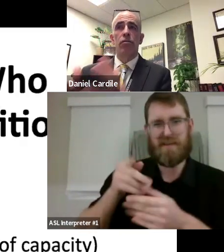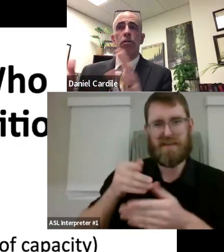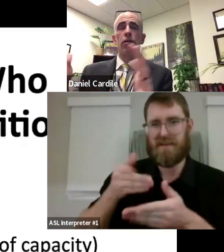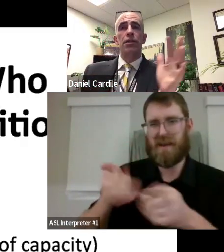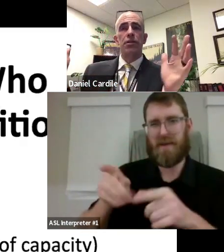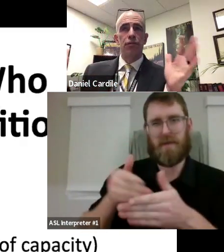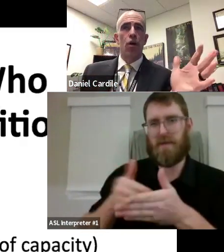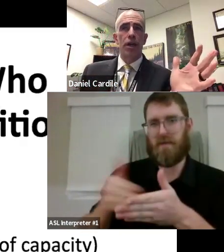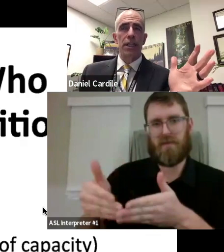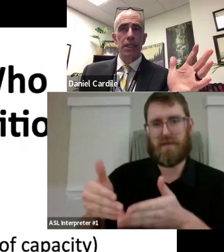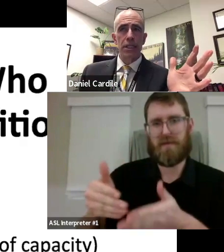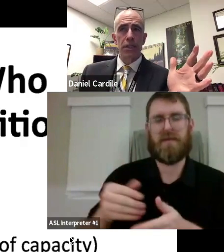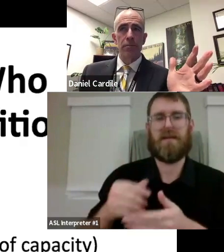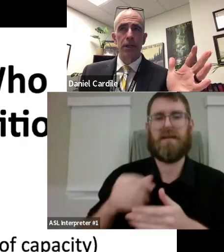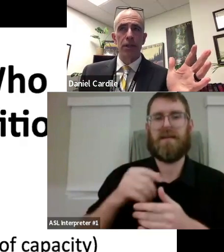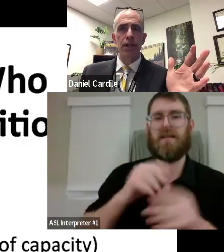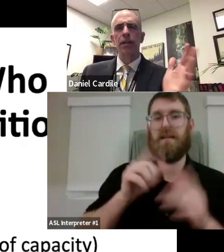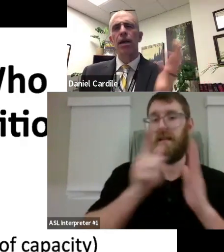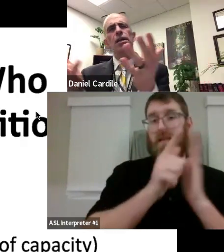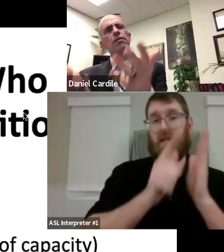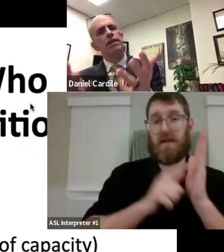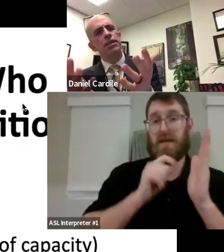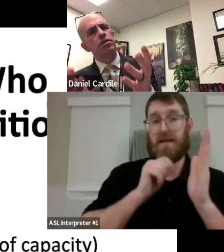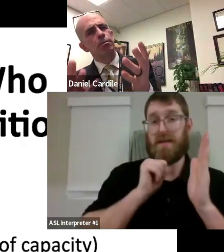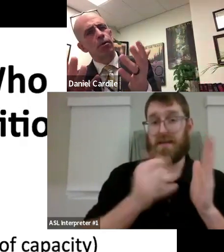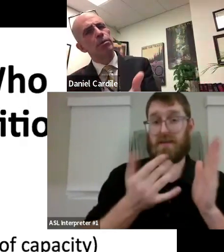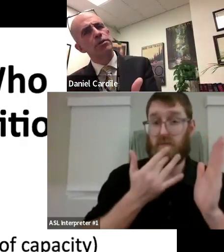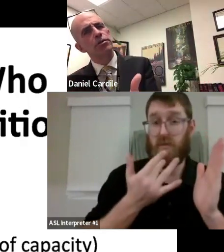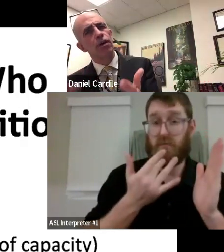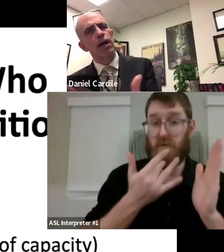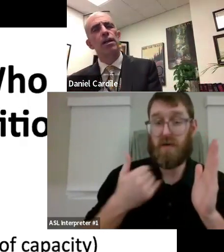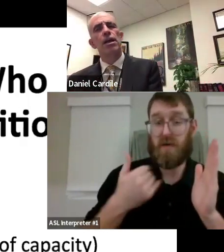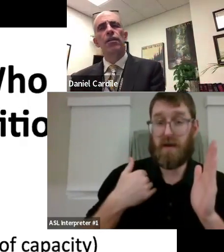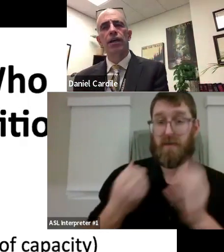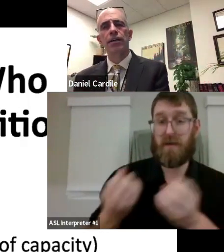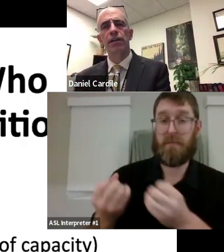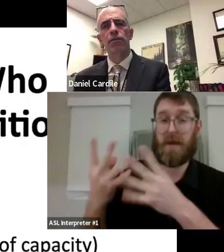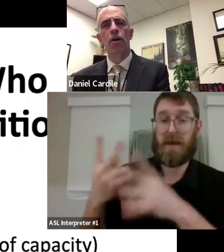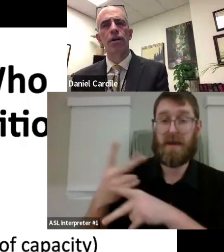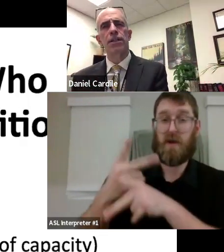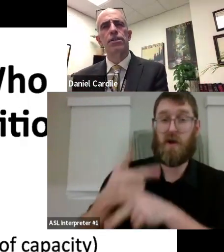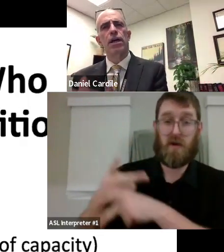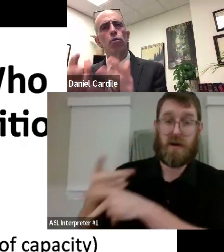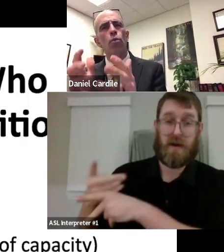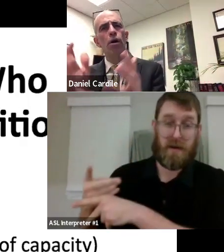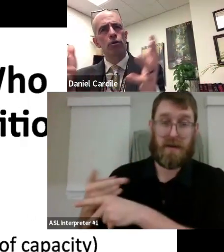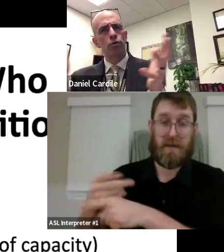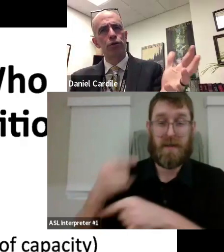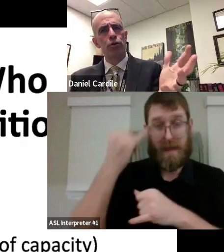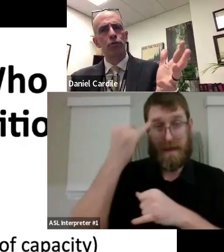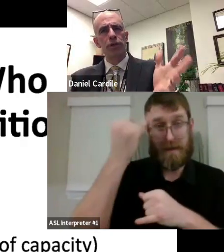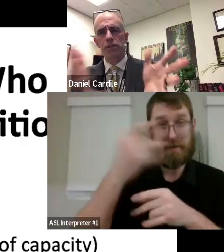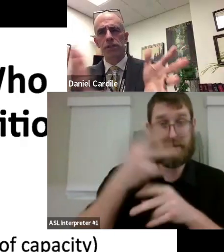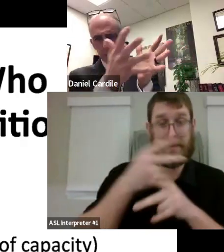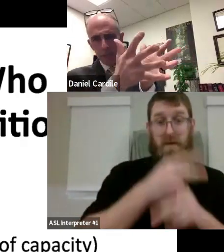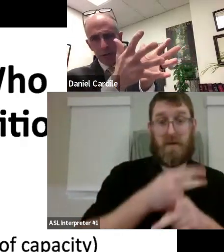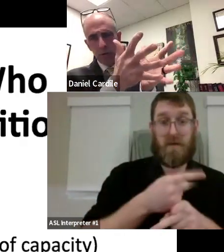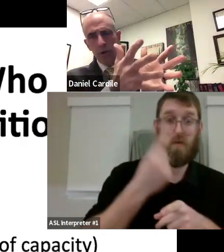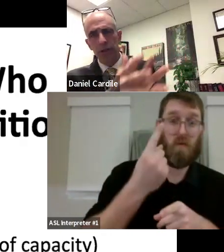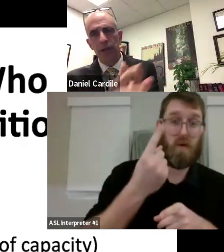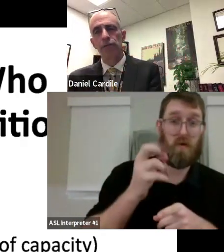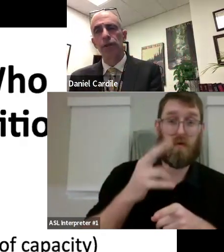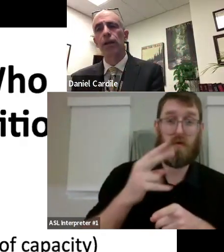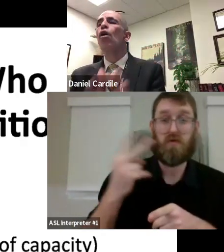not favor lots of guardians because that kind of defeats the purpose, right? The idea of a guardian is that one or two voices